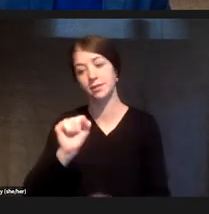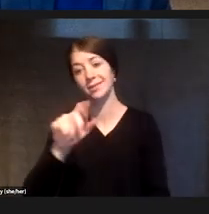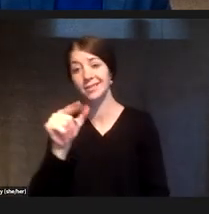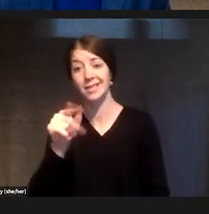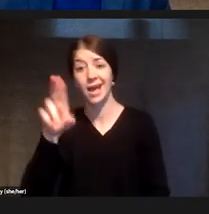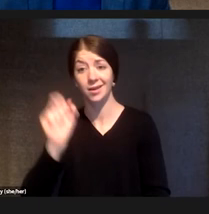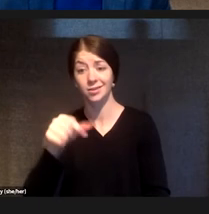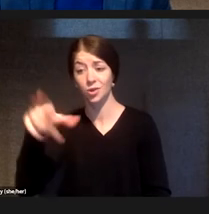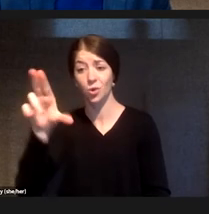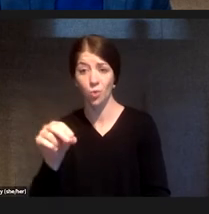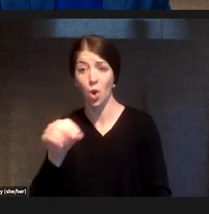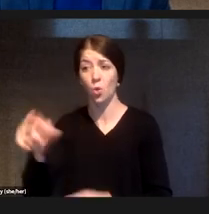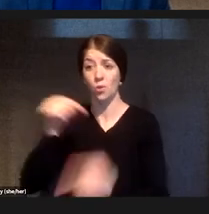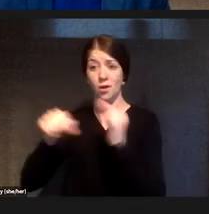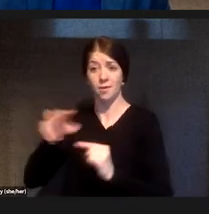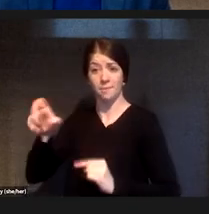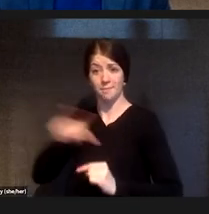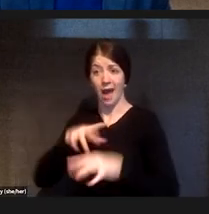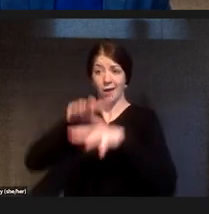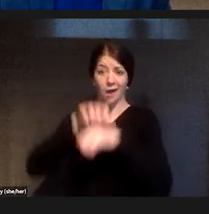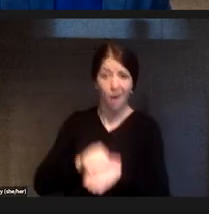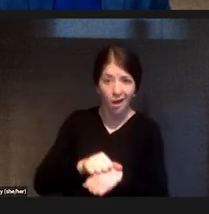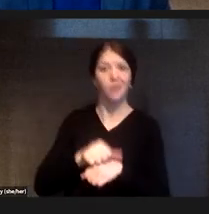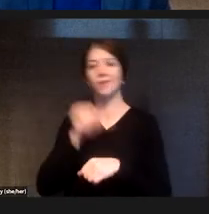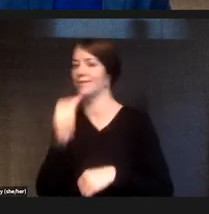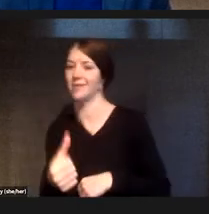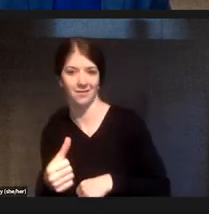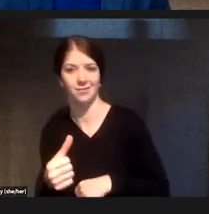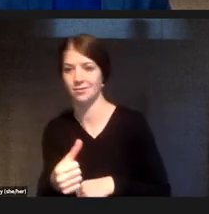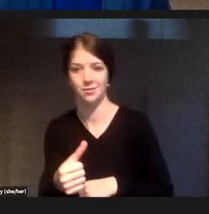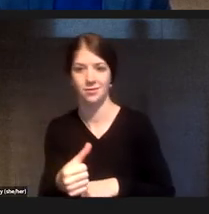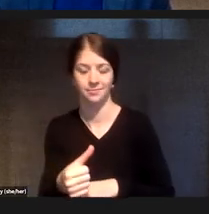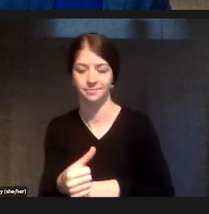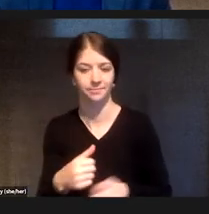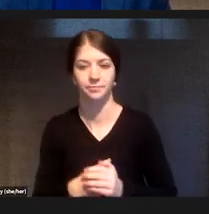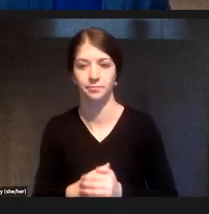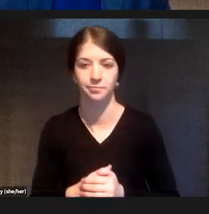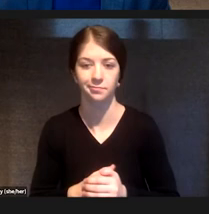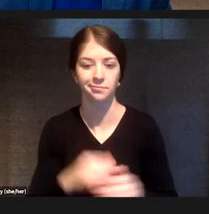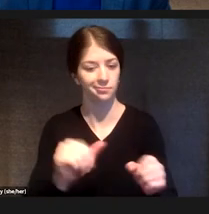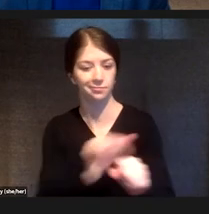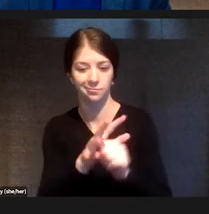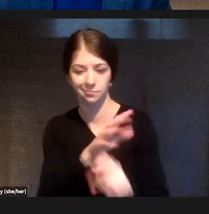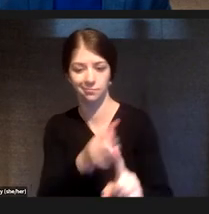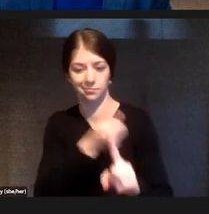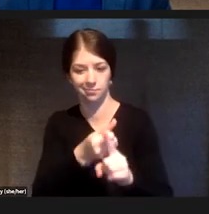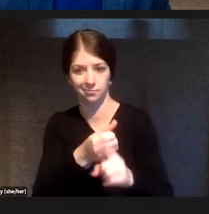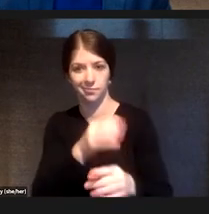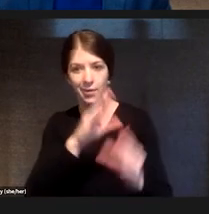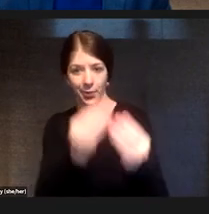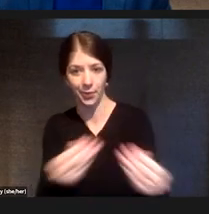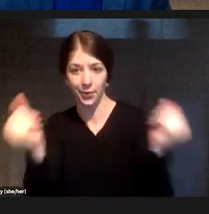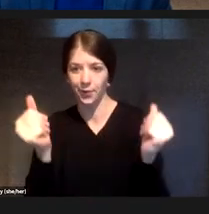this pandemic. Instead, we should take notes and see the fact that we can recognize the ability to do things